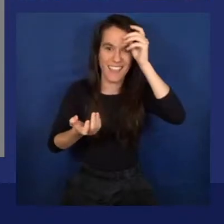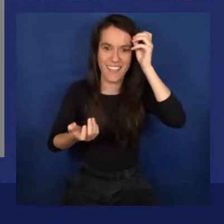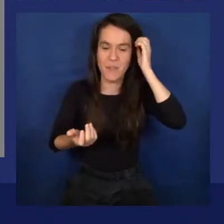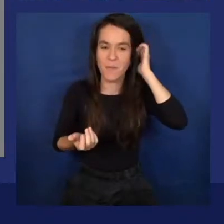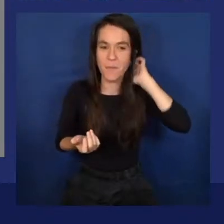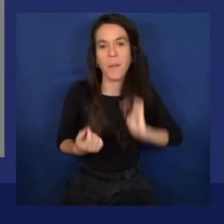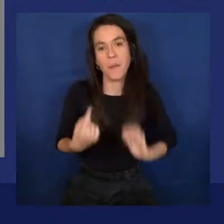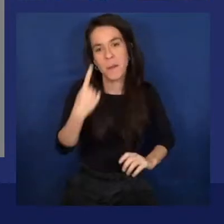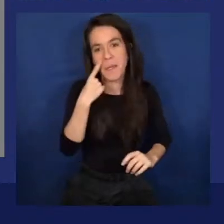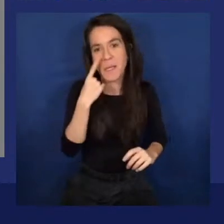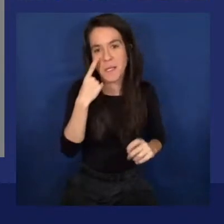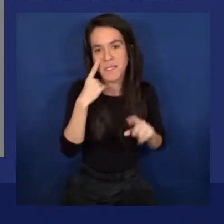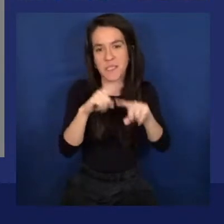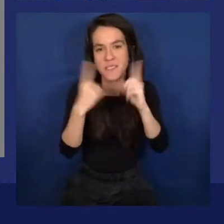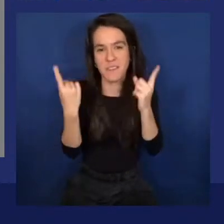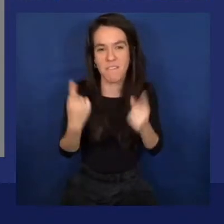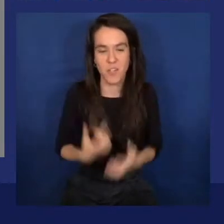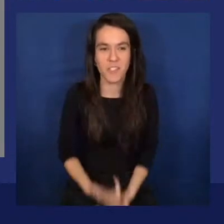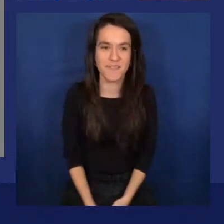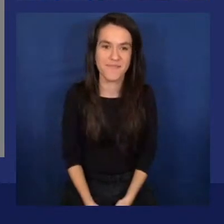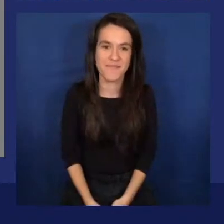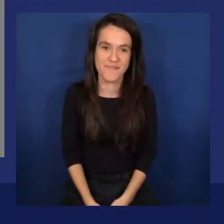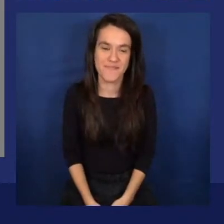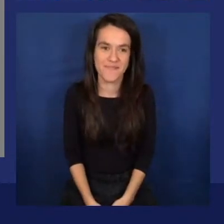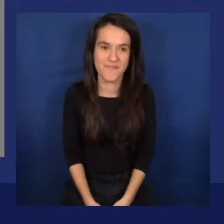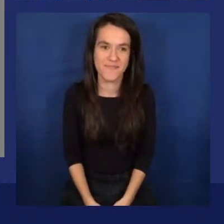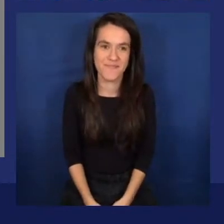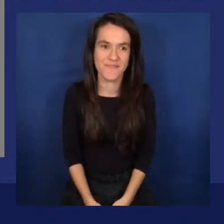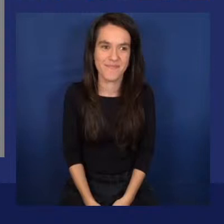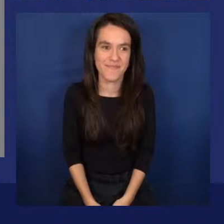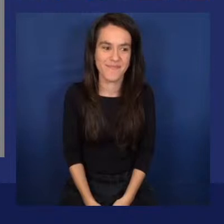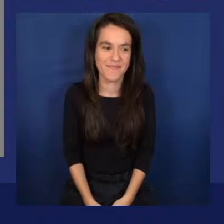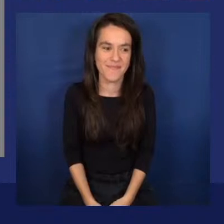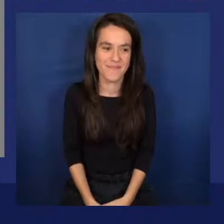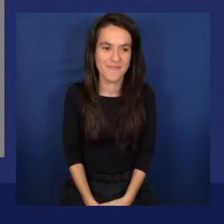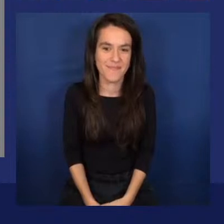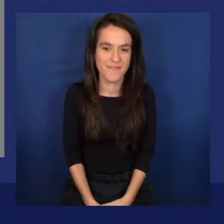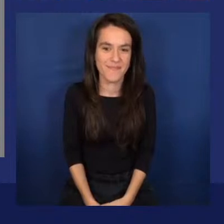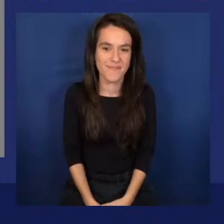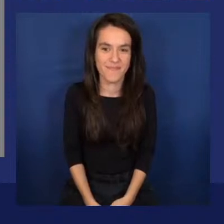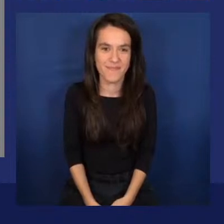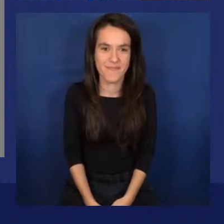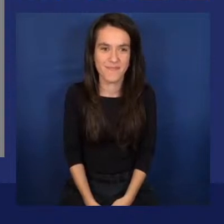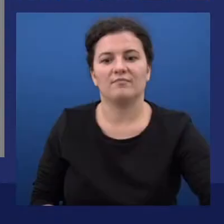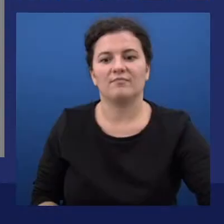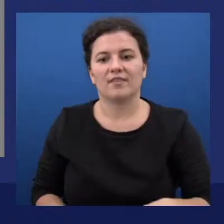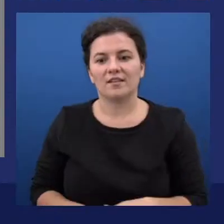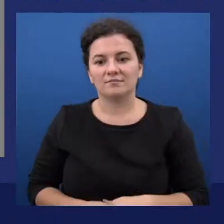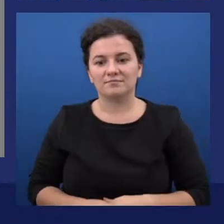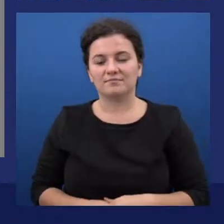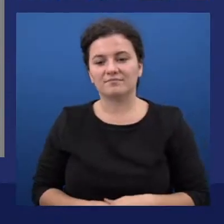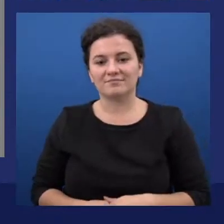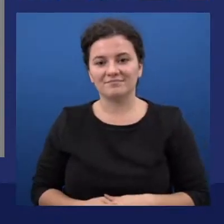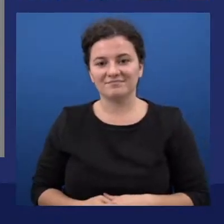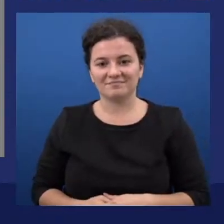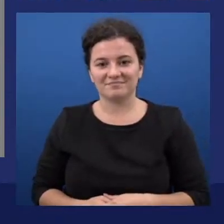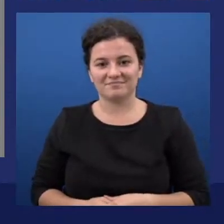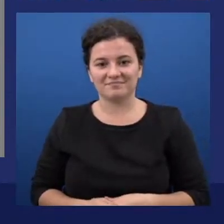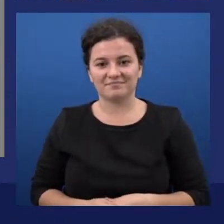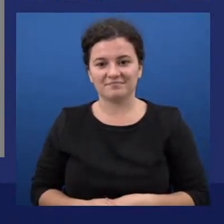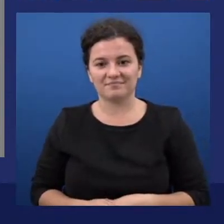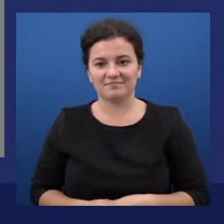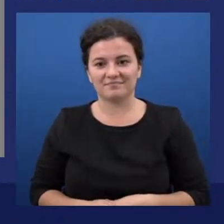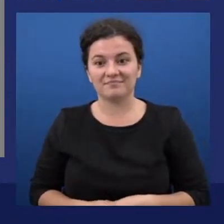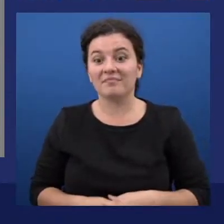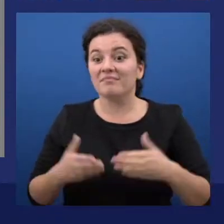right? Because if not, of course, it wouldn't be. Okay, so let's take the last one from Bart, and let's